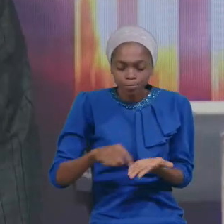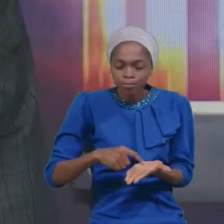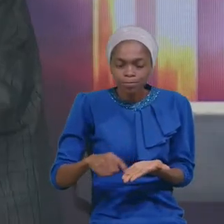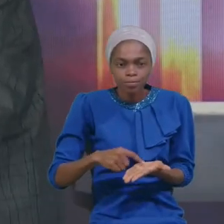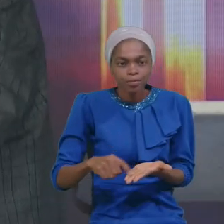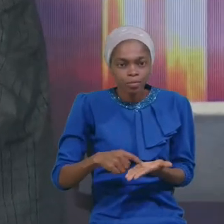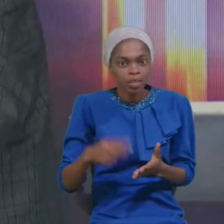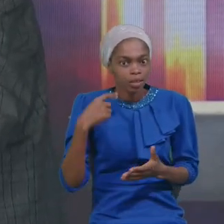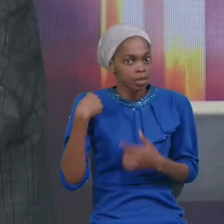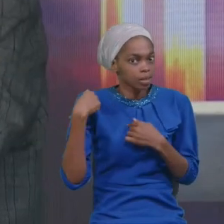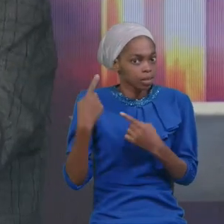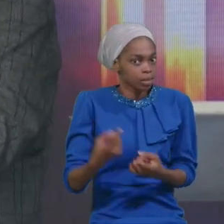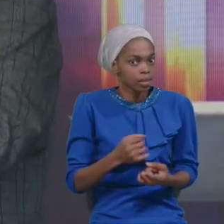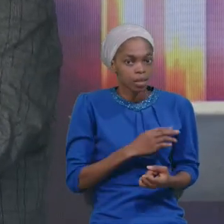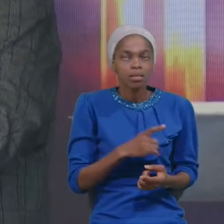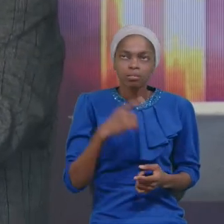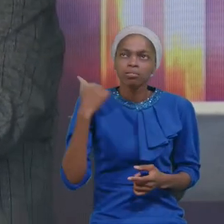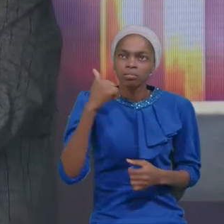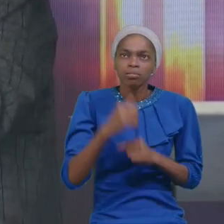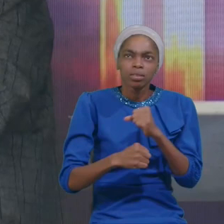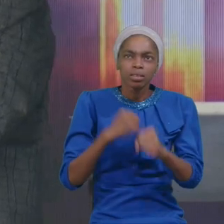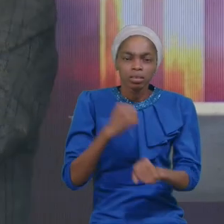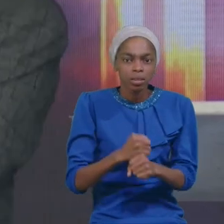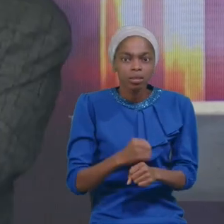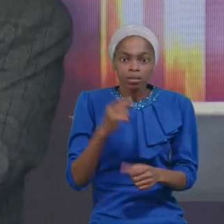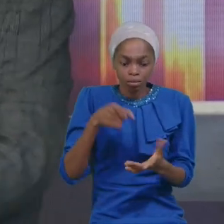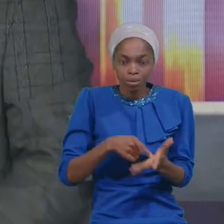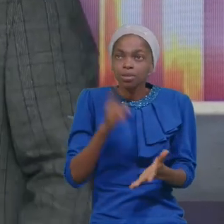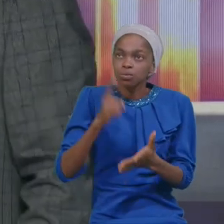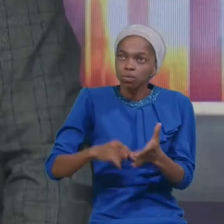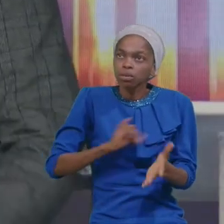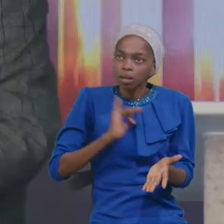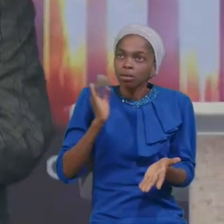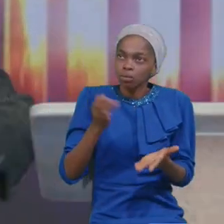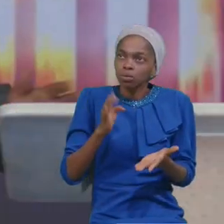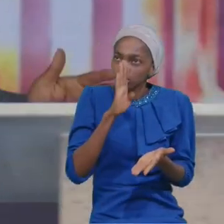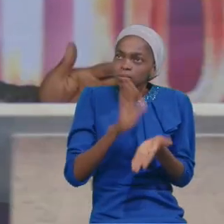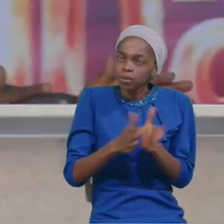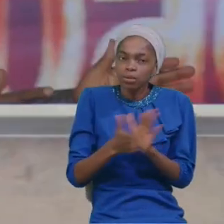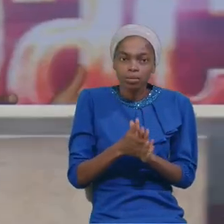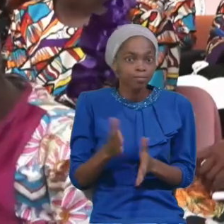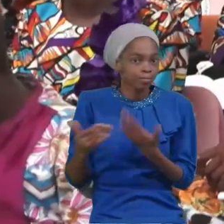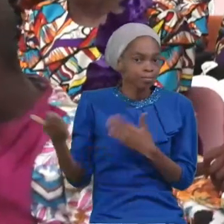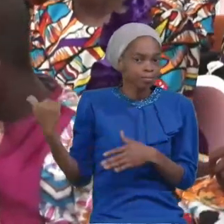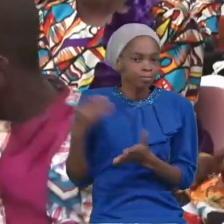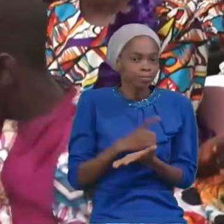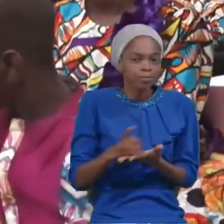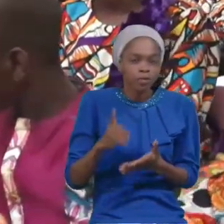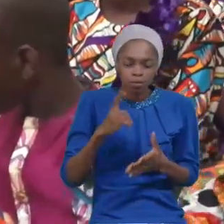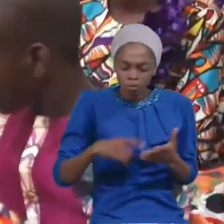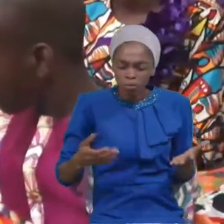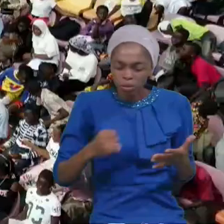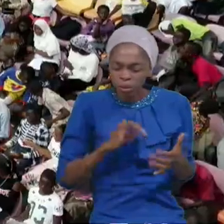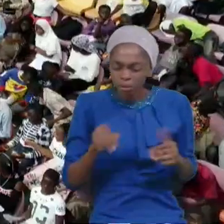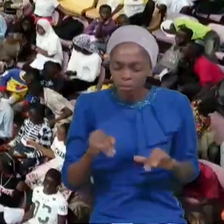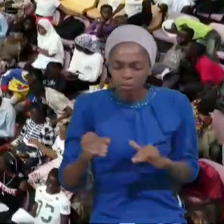This past week, what have I done to contribute to that future goal? This past month, what have